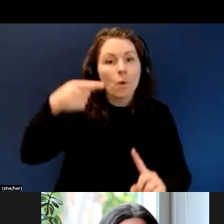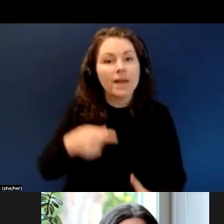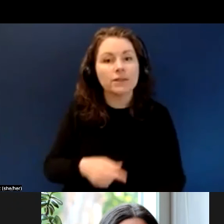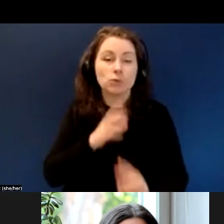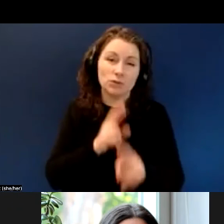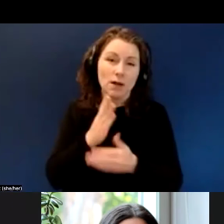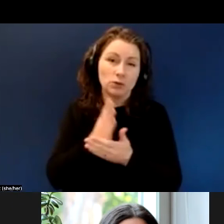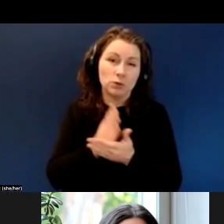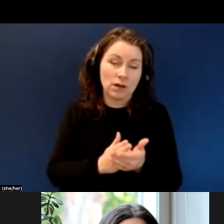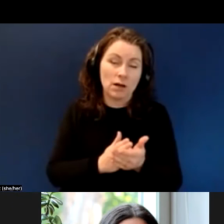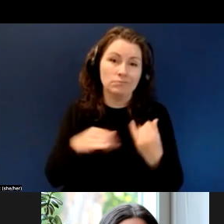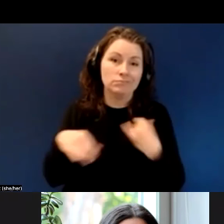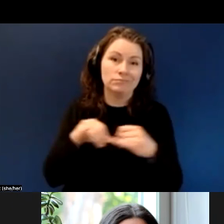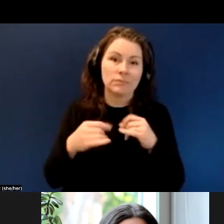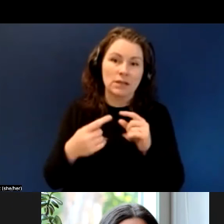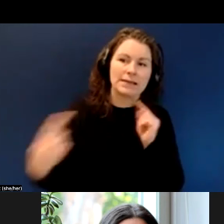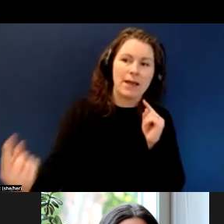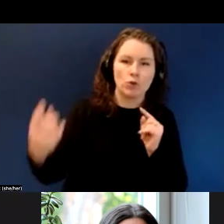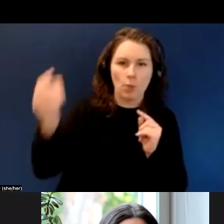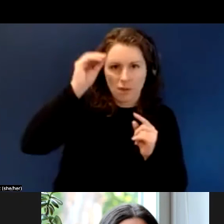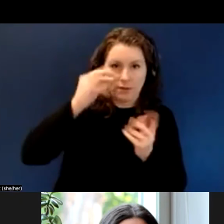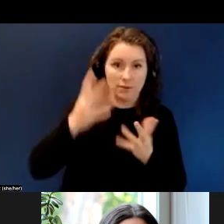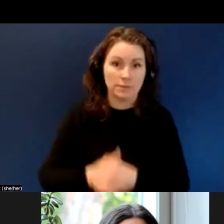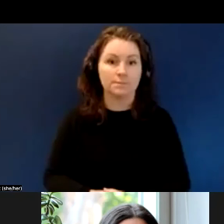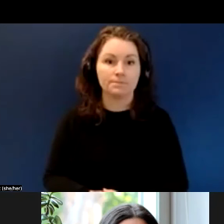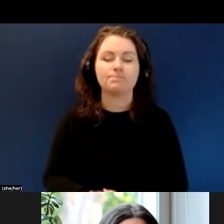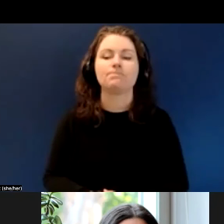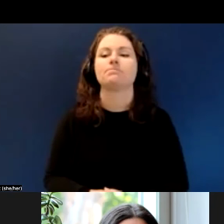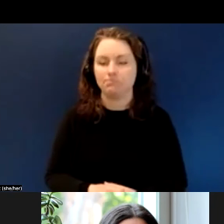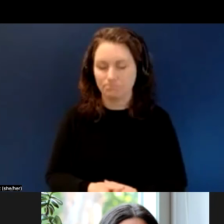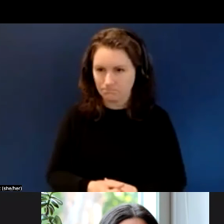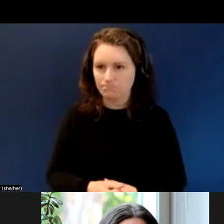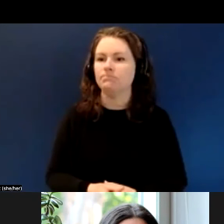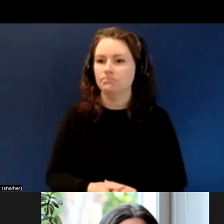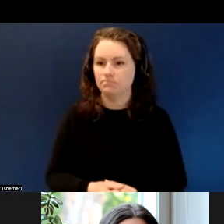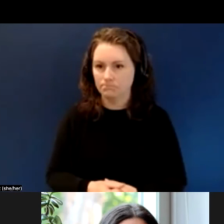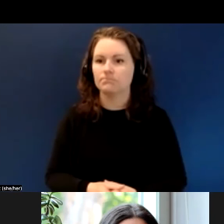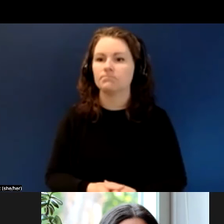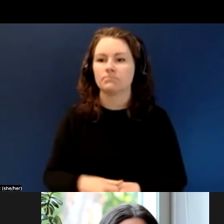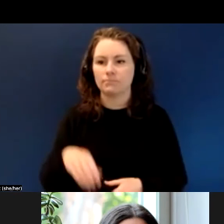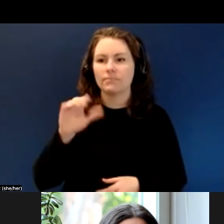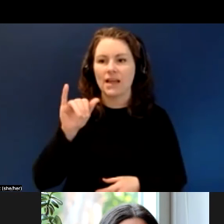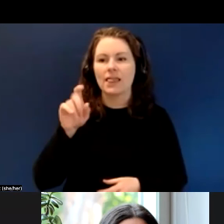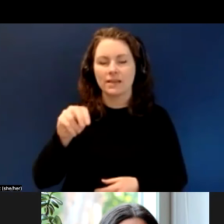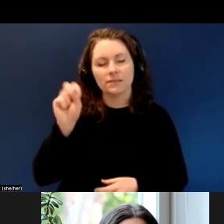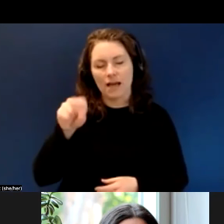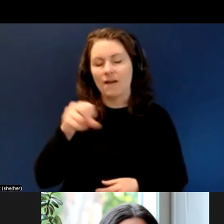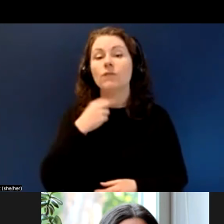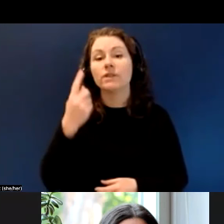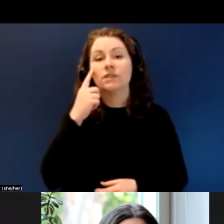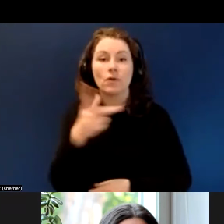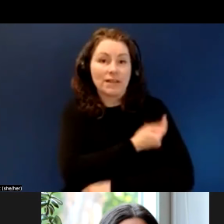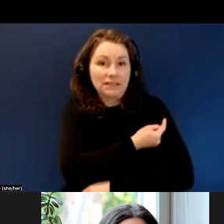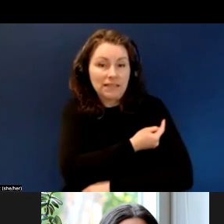common counterpoints to this? Yeah, I think, Voices for Vaccines, Vaccinate Your Family are